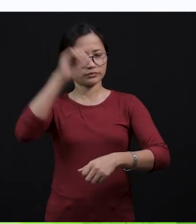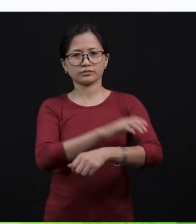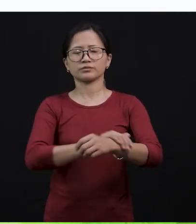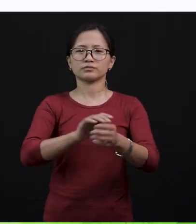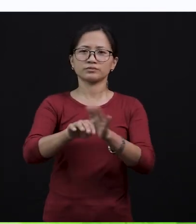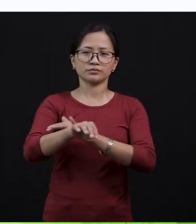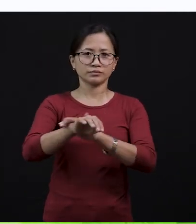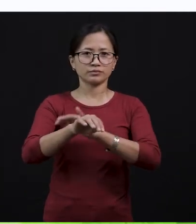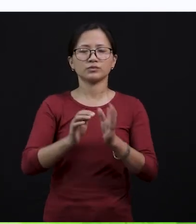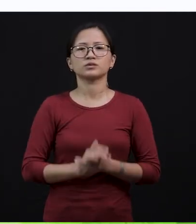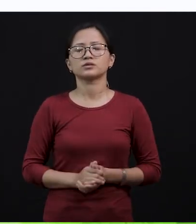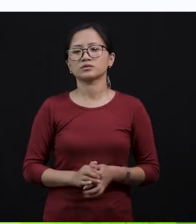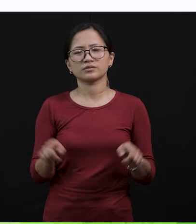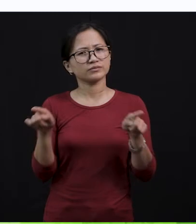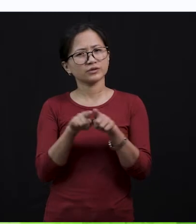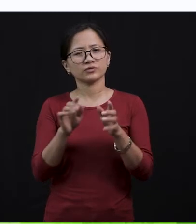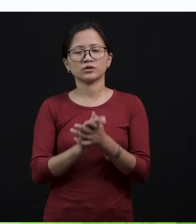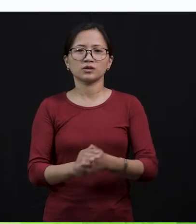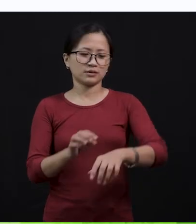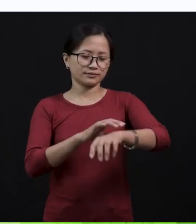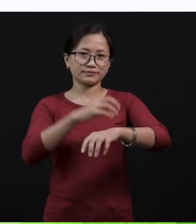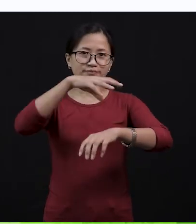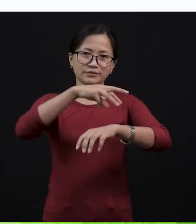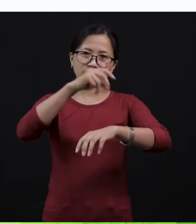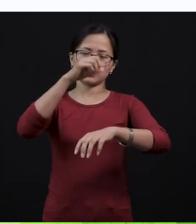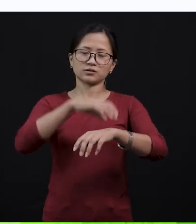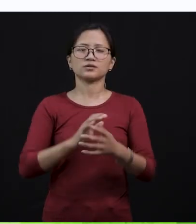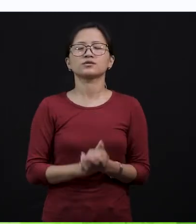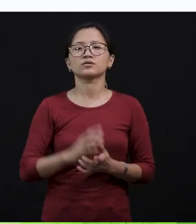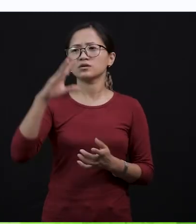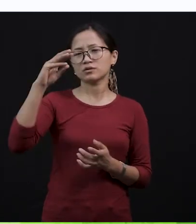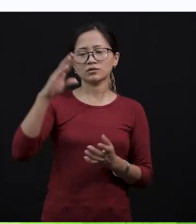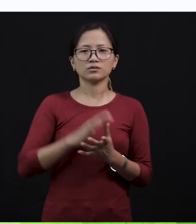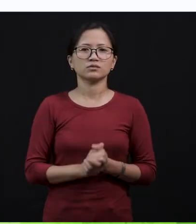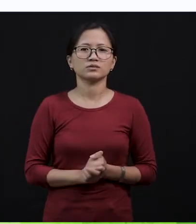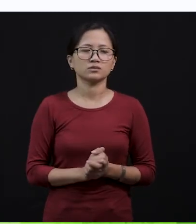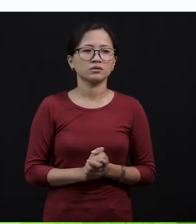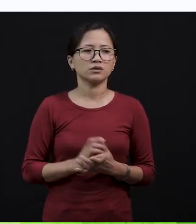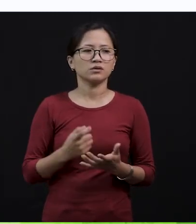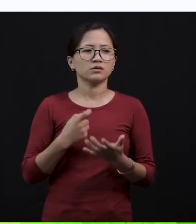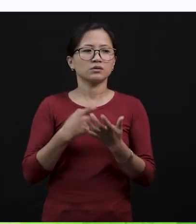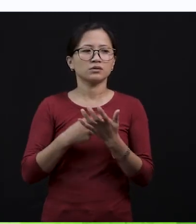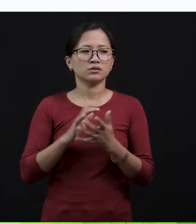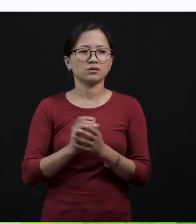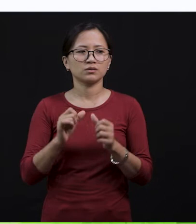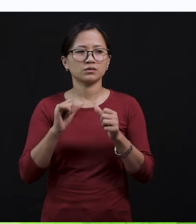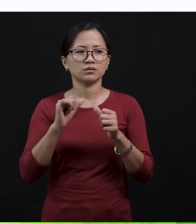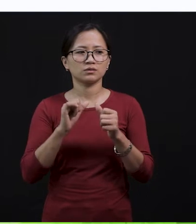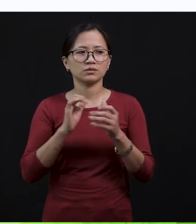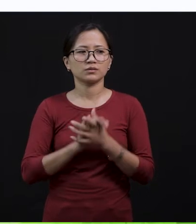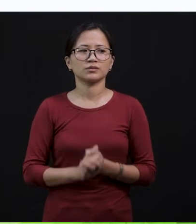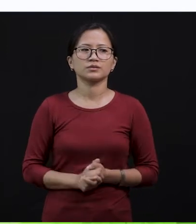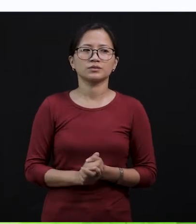coat, referring to his fur, is dusty from neglect. His whiskers are uncombed. His whiskers here,